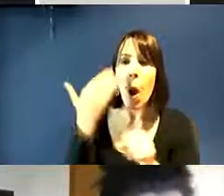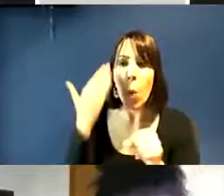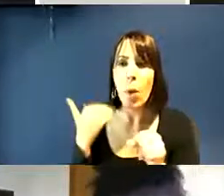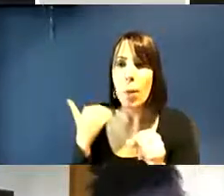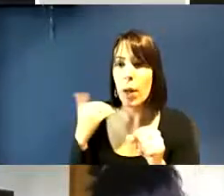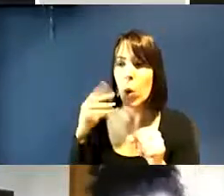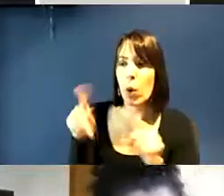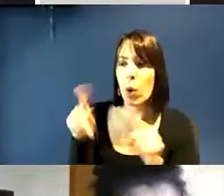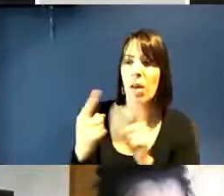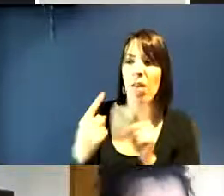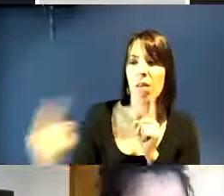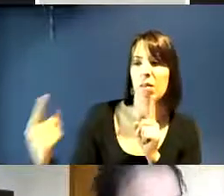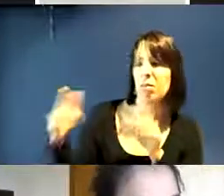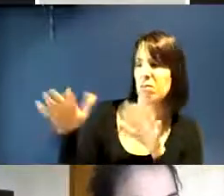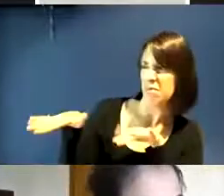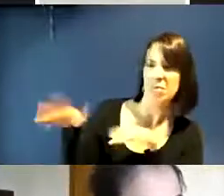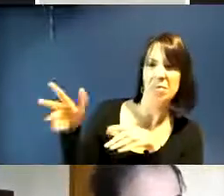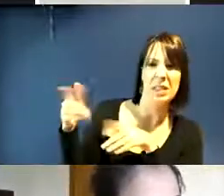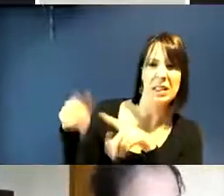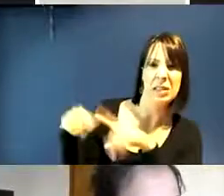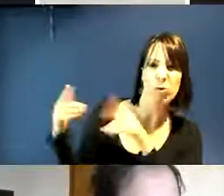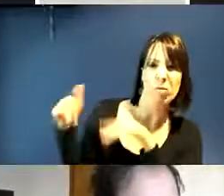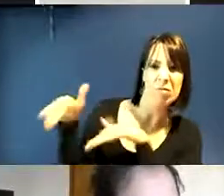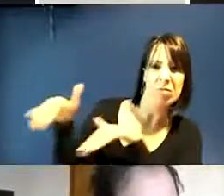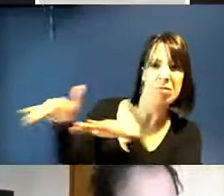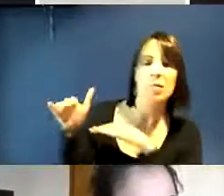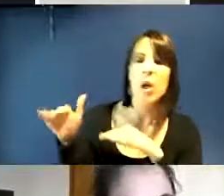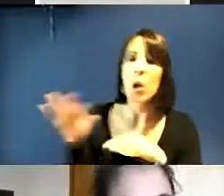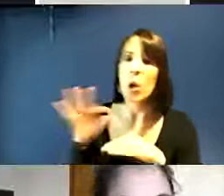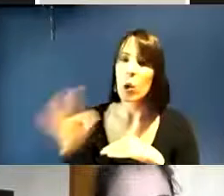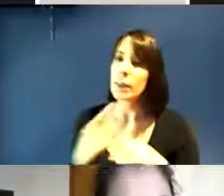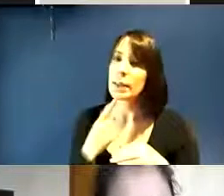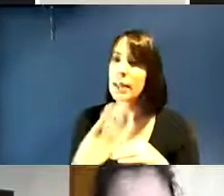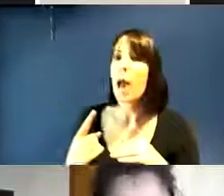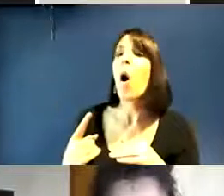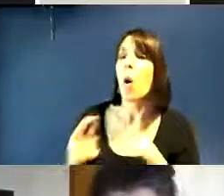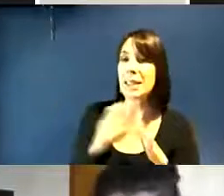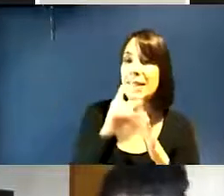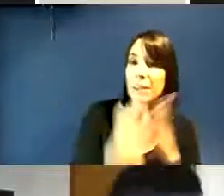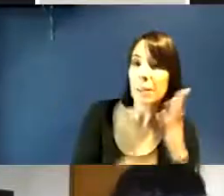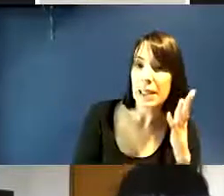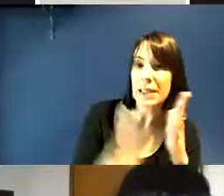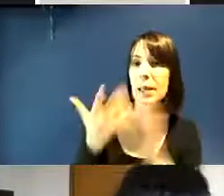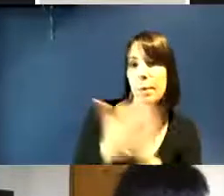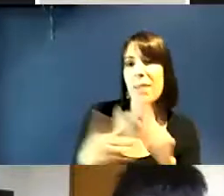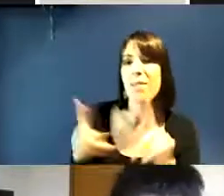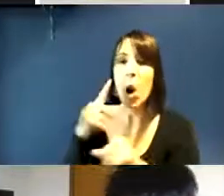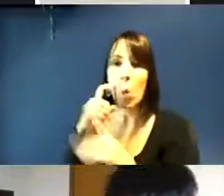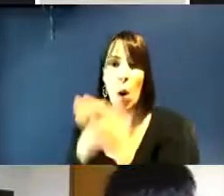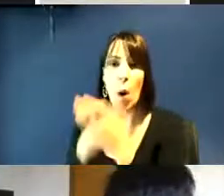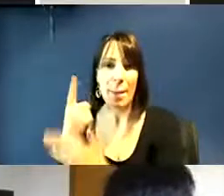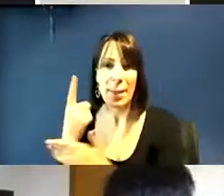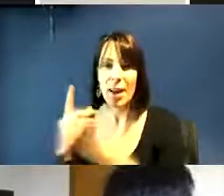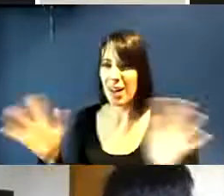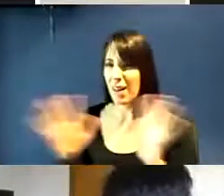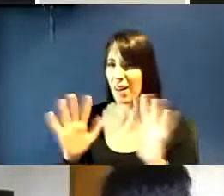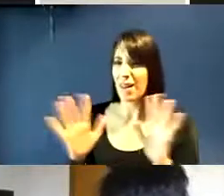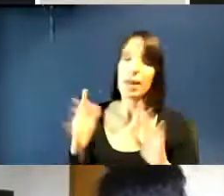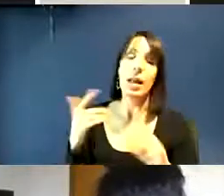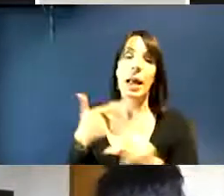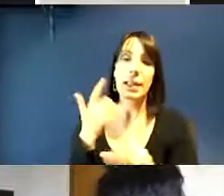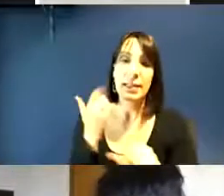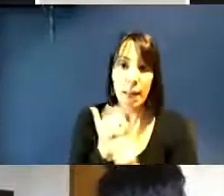that disability is the reason for violence. So, for example, rather than saying she